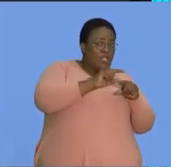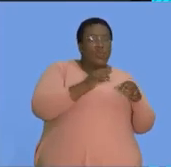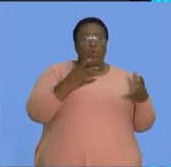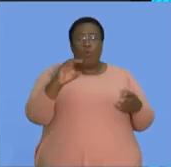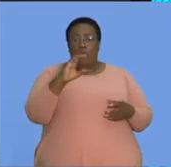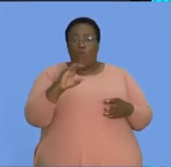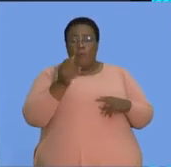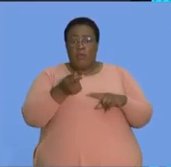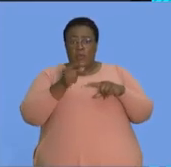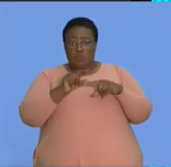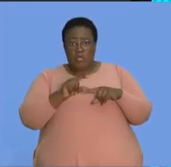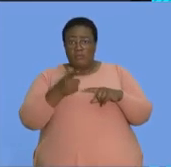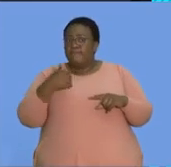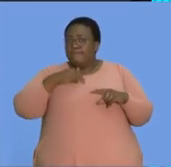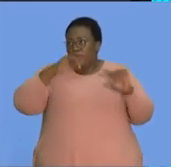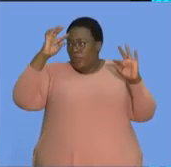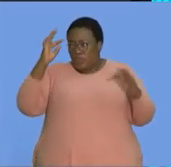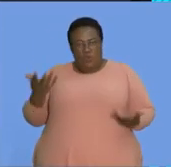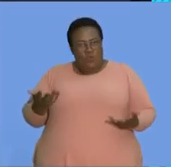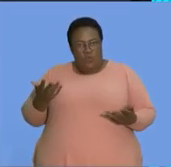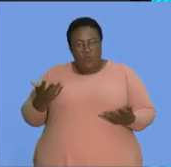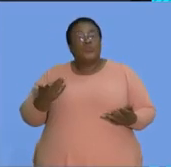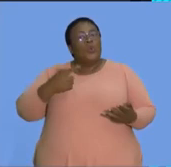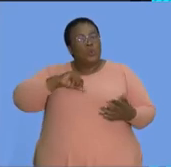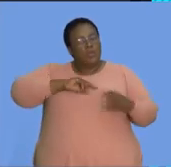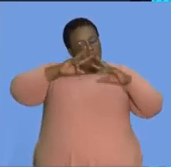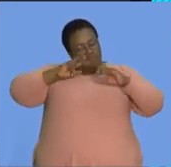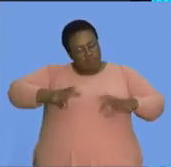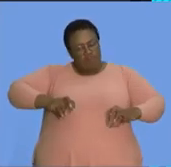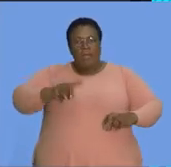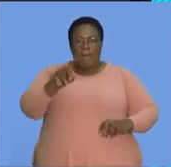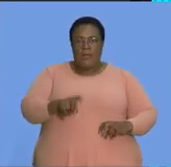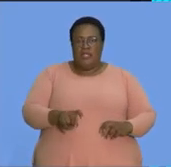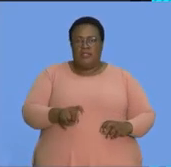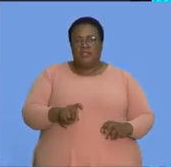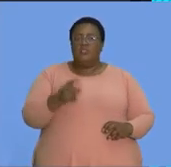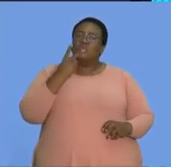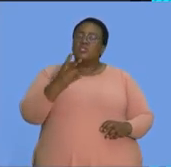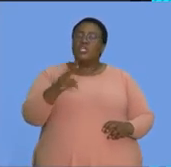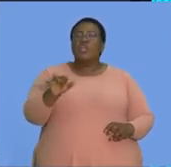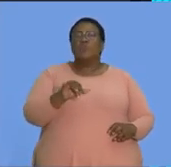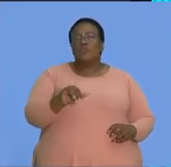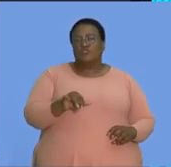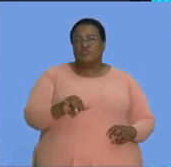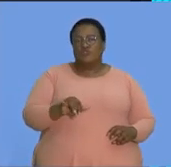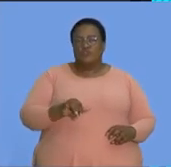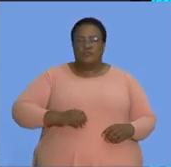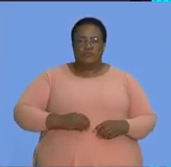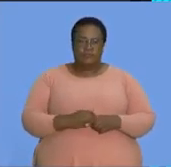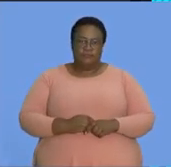do not know. So we need to also investigate further and see what exactly is it that we need to be